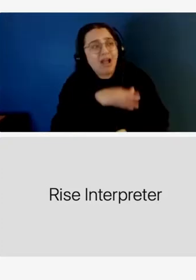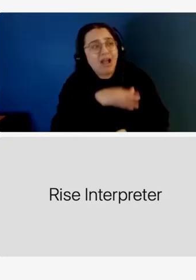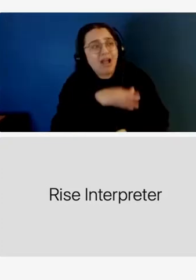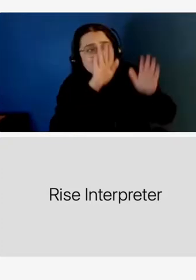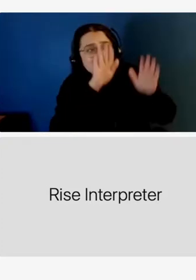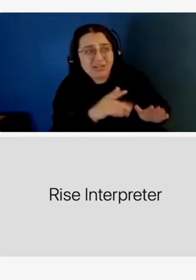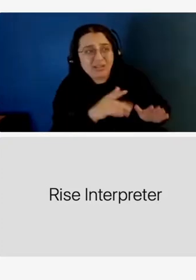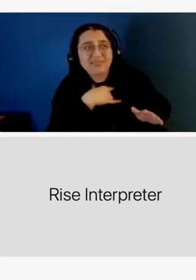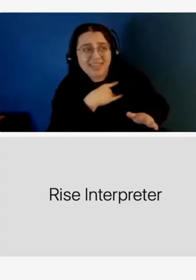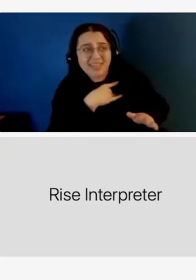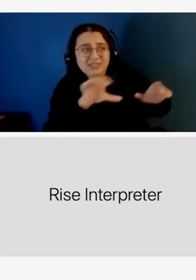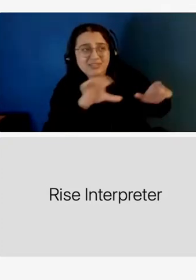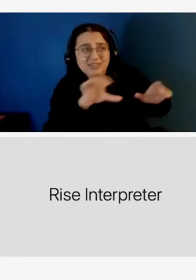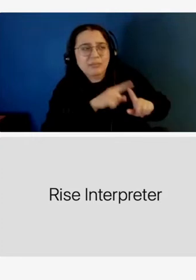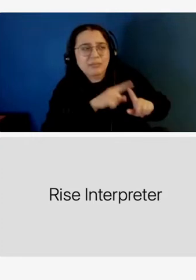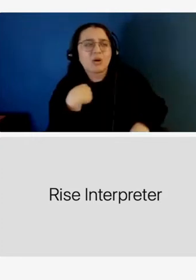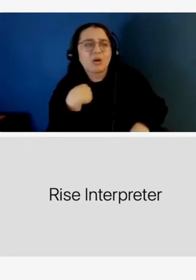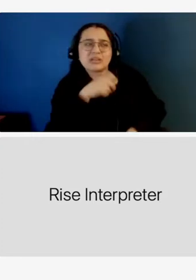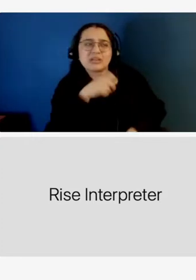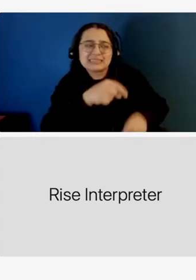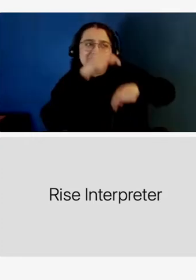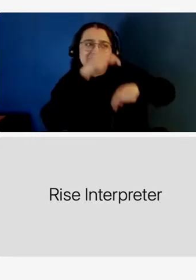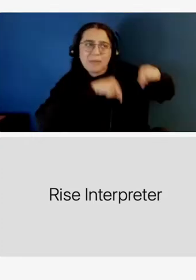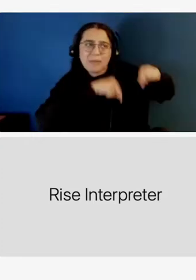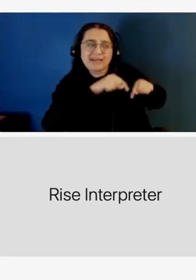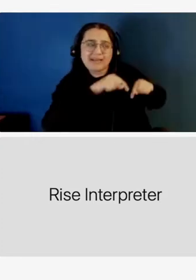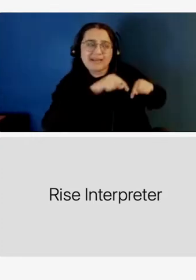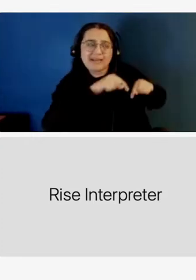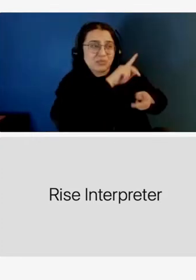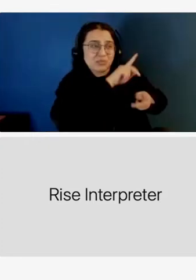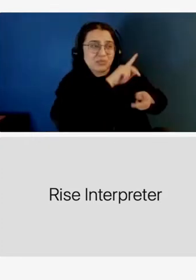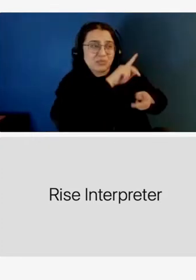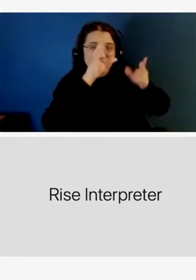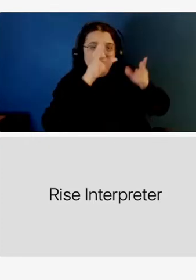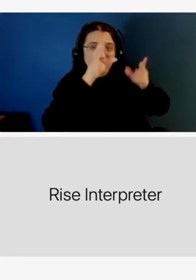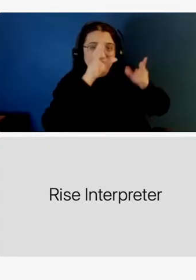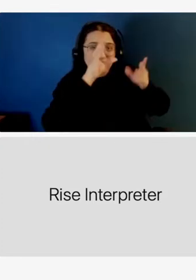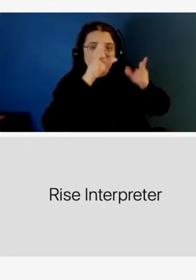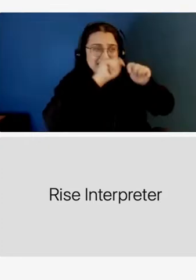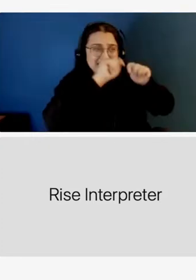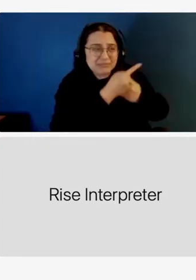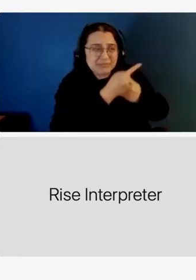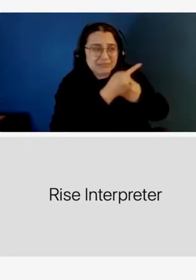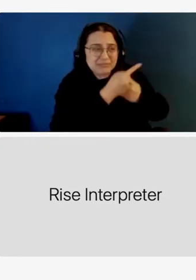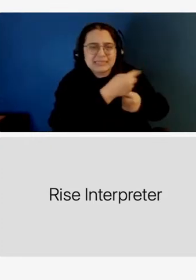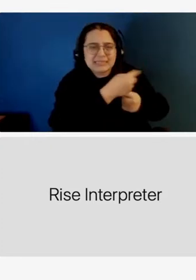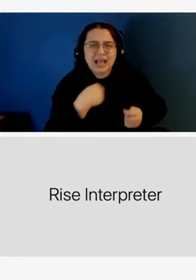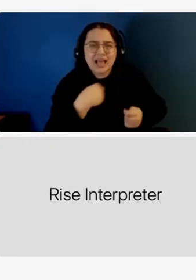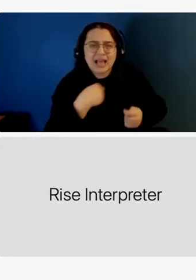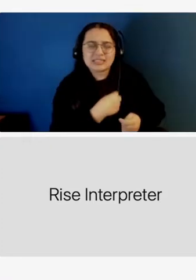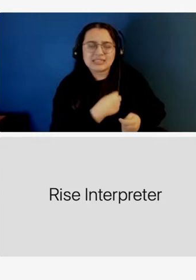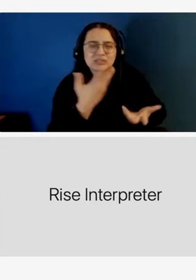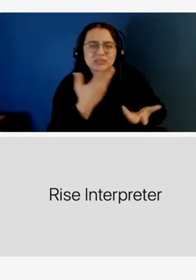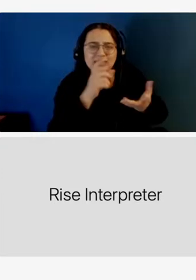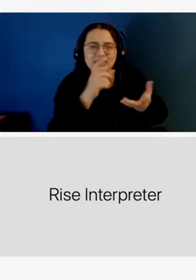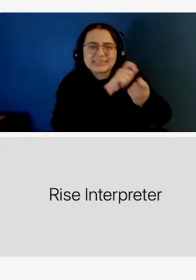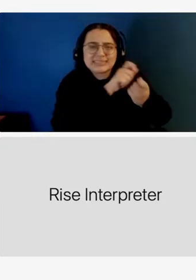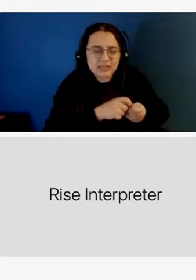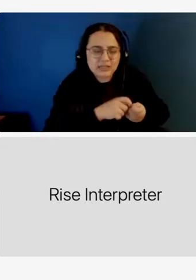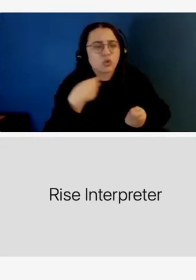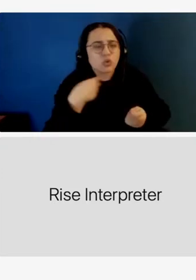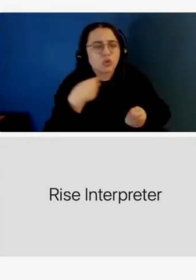learning team to really flesh out the details so that we know what it is that we're committing to. And so we took that information back